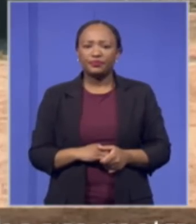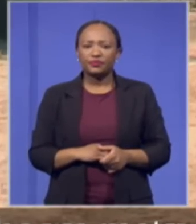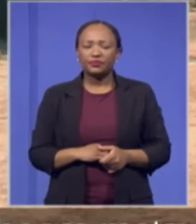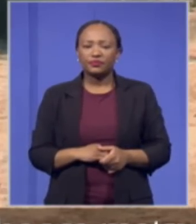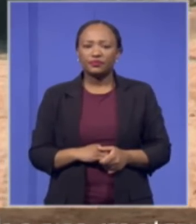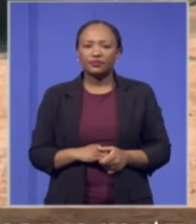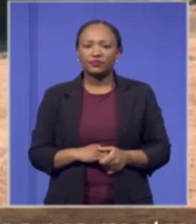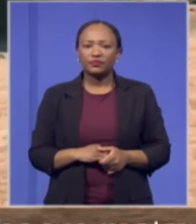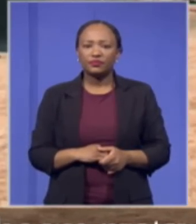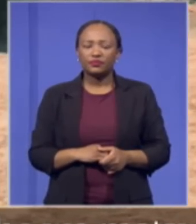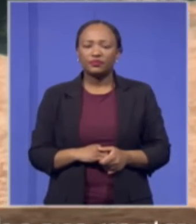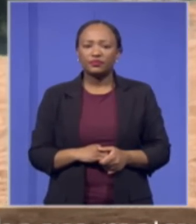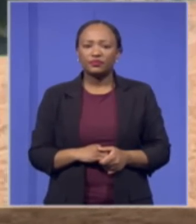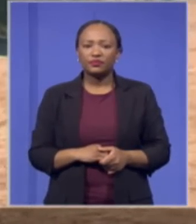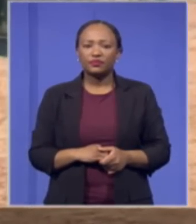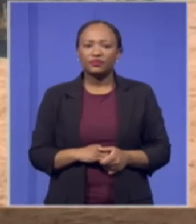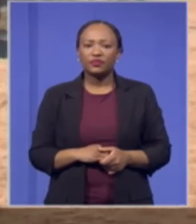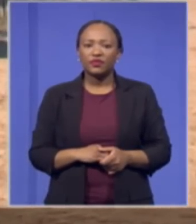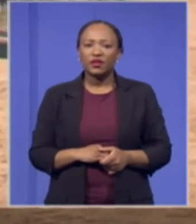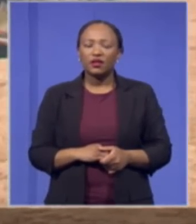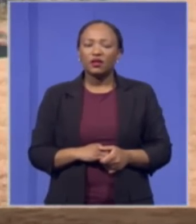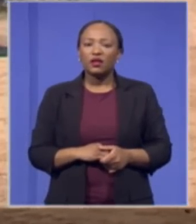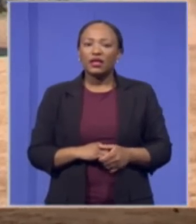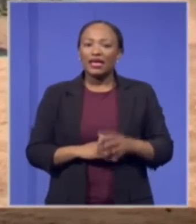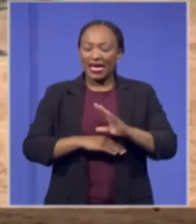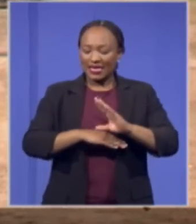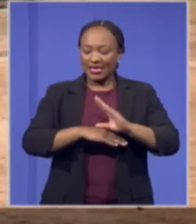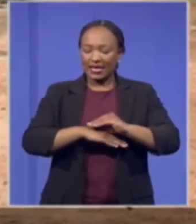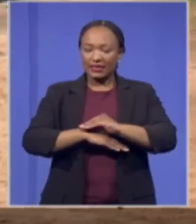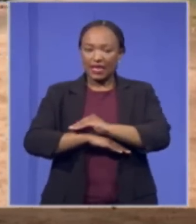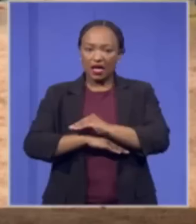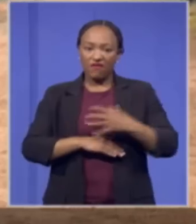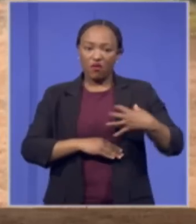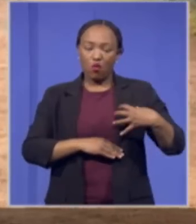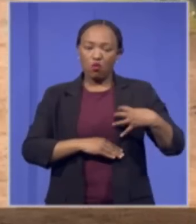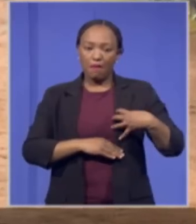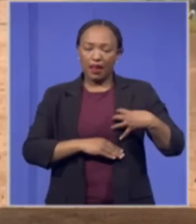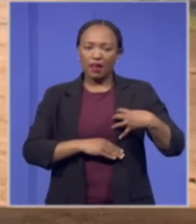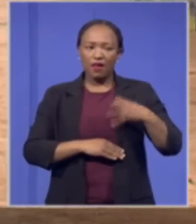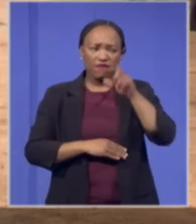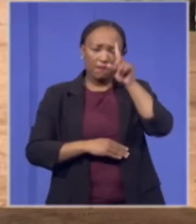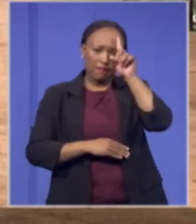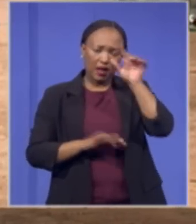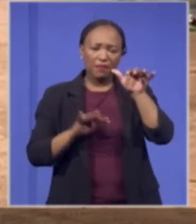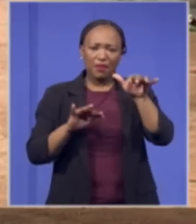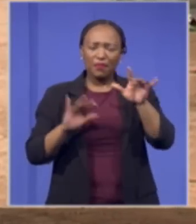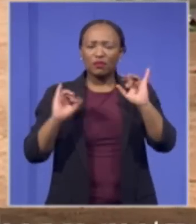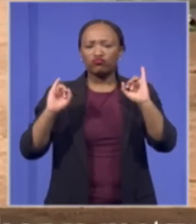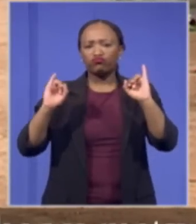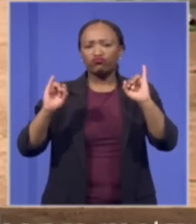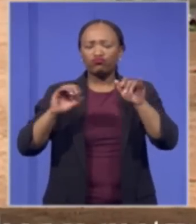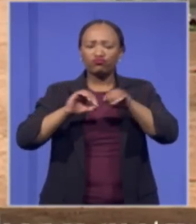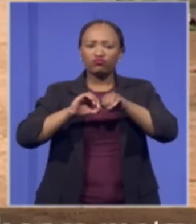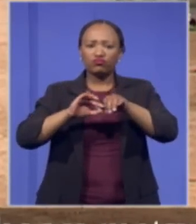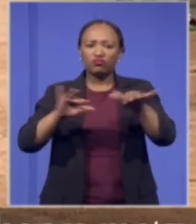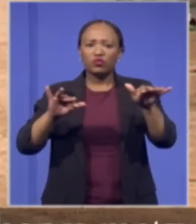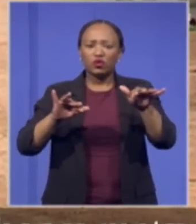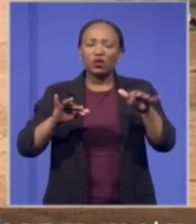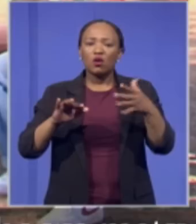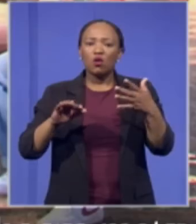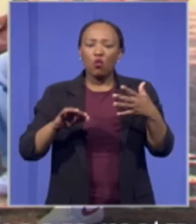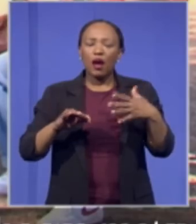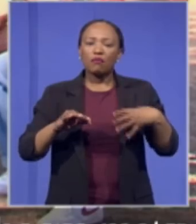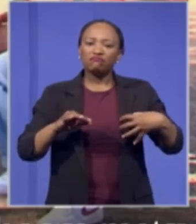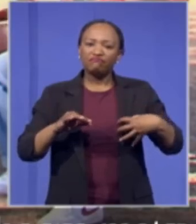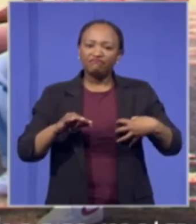Ho ata ha bohloko ba mofetshe bathong ba batsho naheng ena ke taba e mahlonoko ho tloha molomong wa popelo ho leba